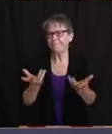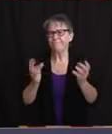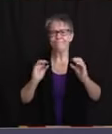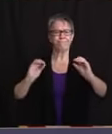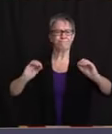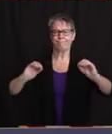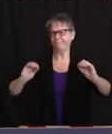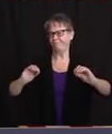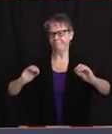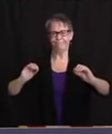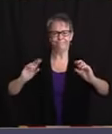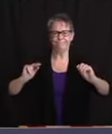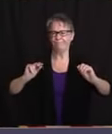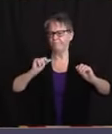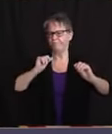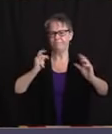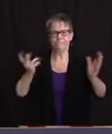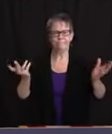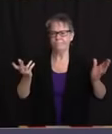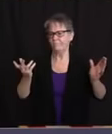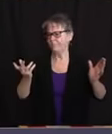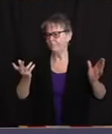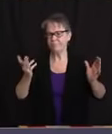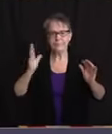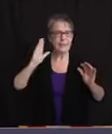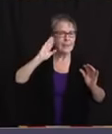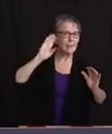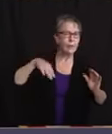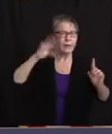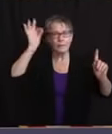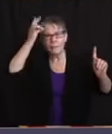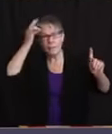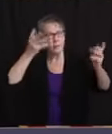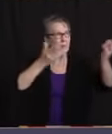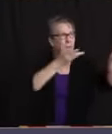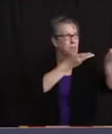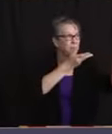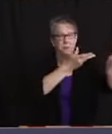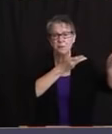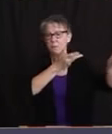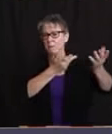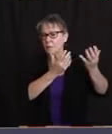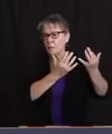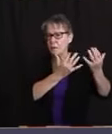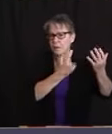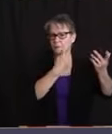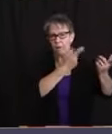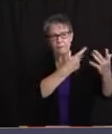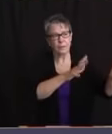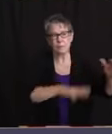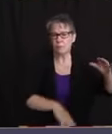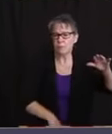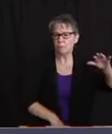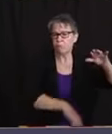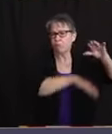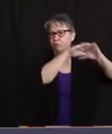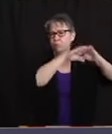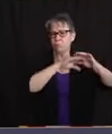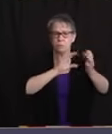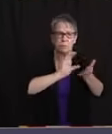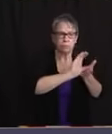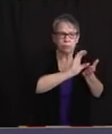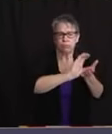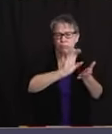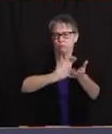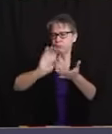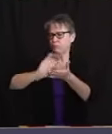though theoretically there is, and I don't want to miss our window. And, you know, this is, you look at what corporations are doing. I read a piece